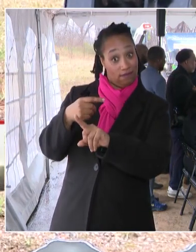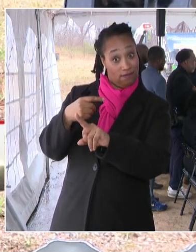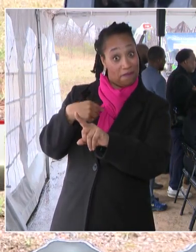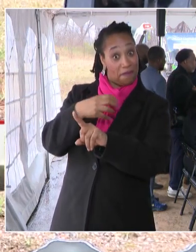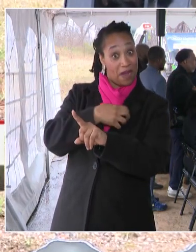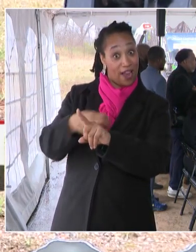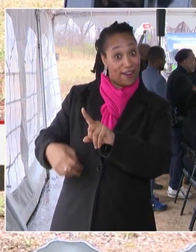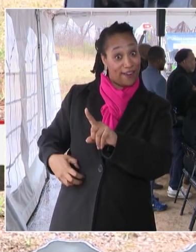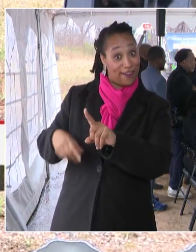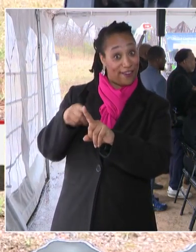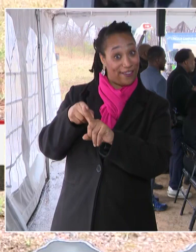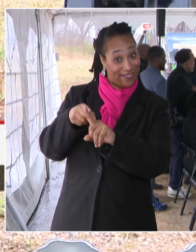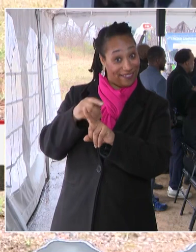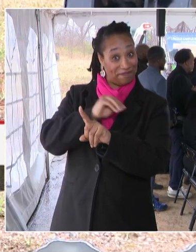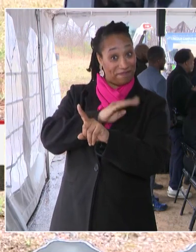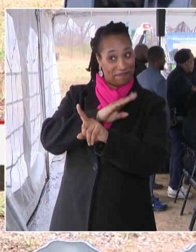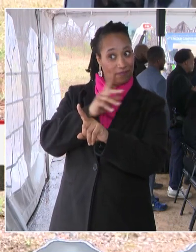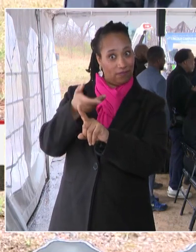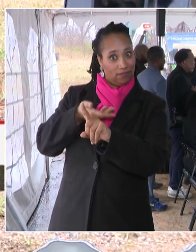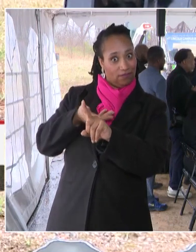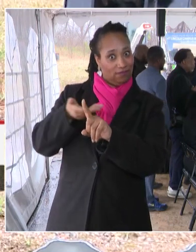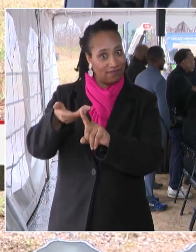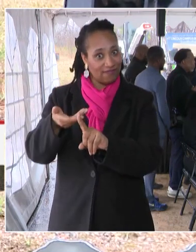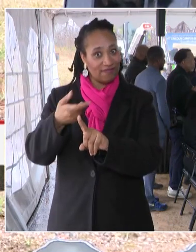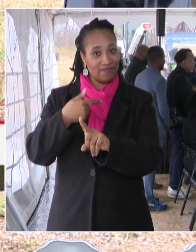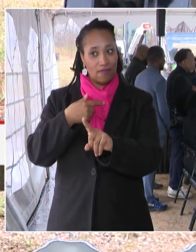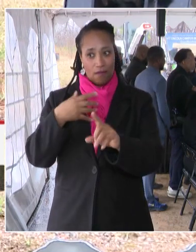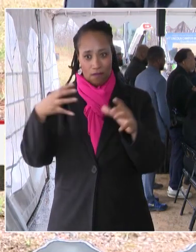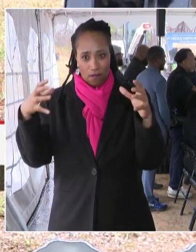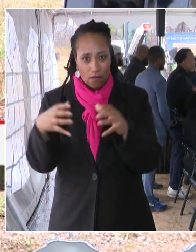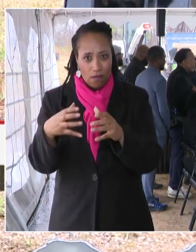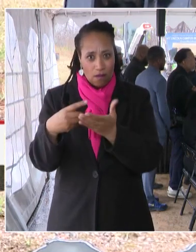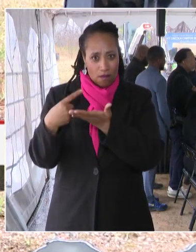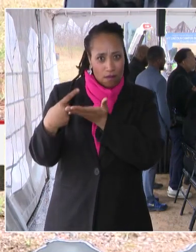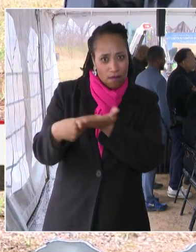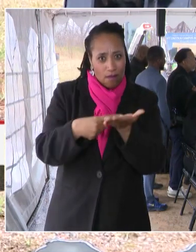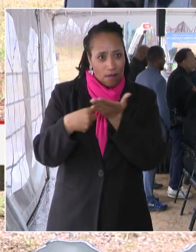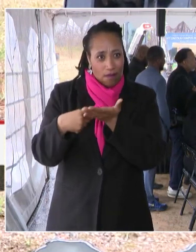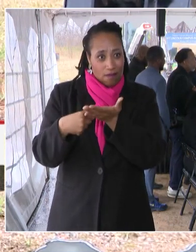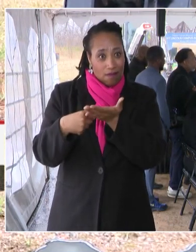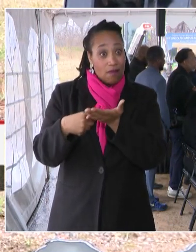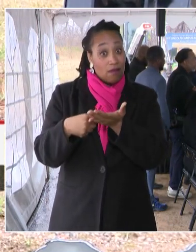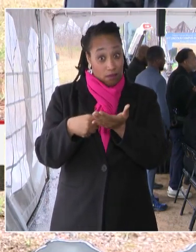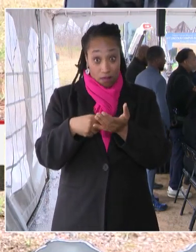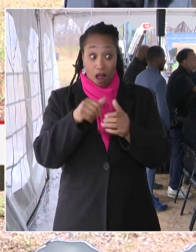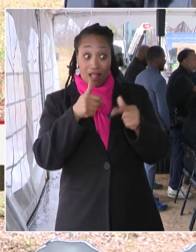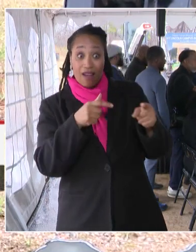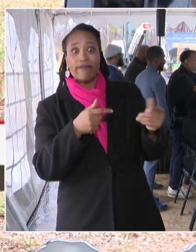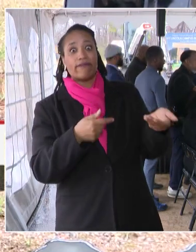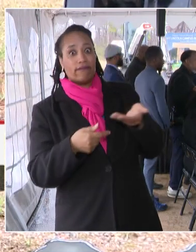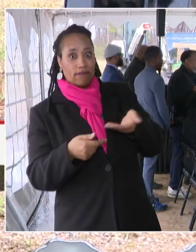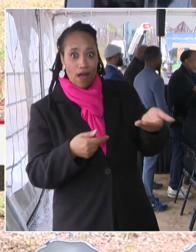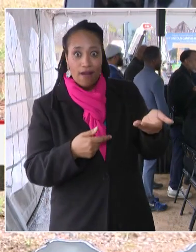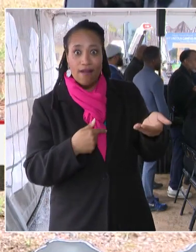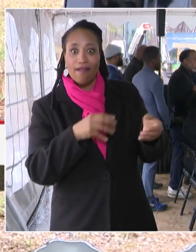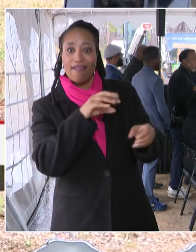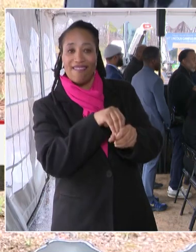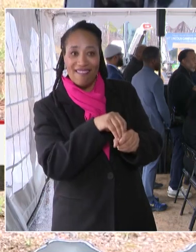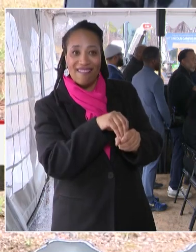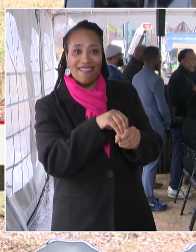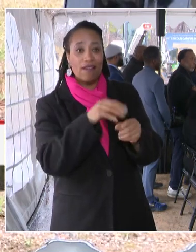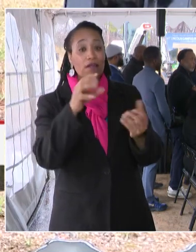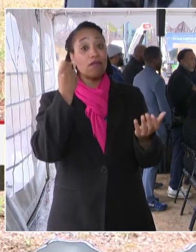on outside because it was a nice day, but there was grilling going on inside that home about what needed to happen at this